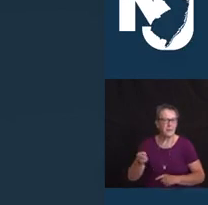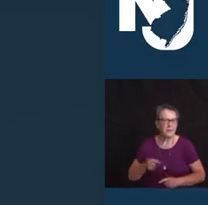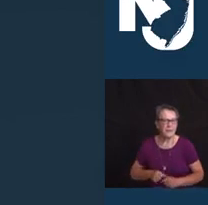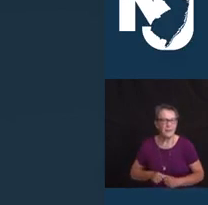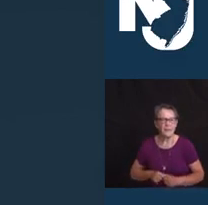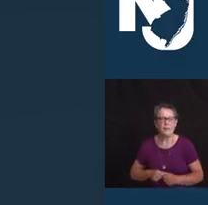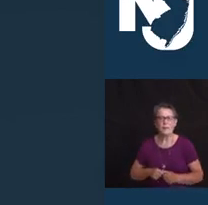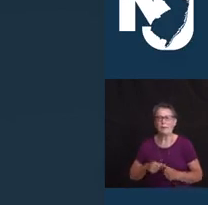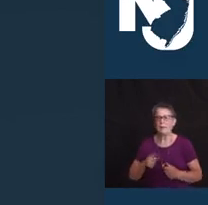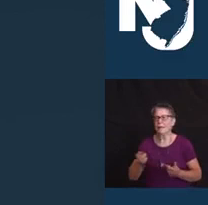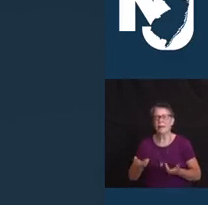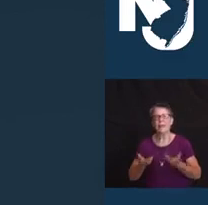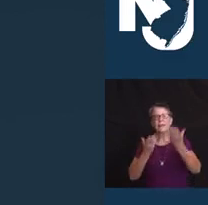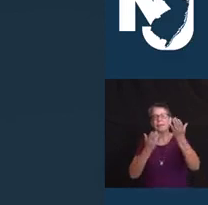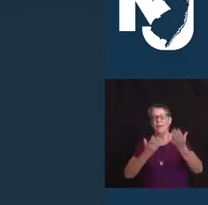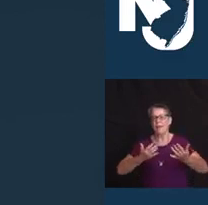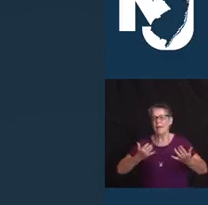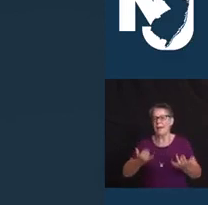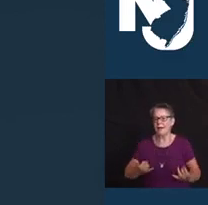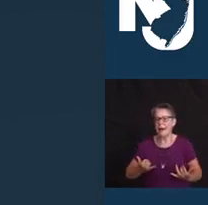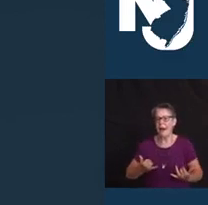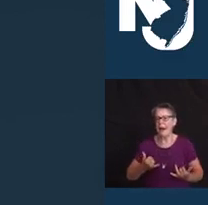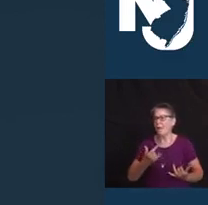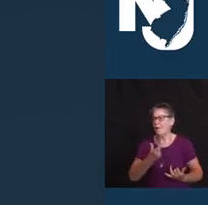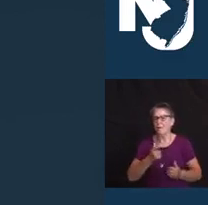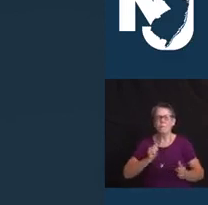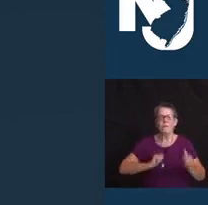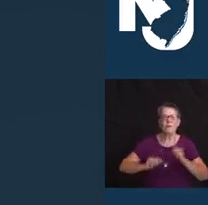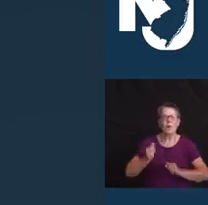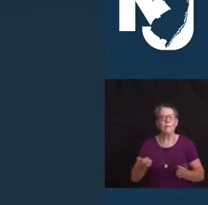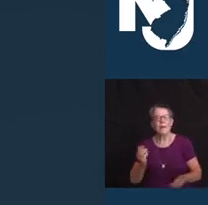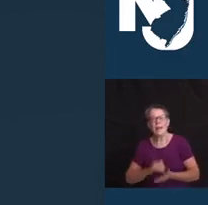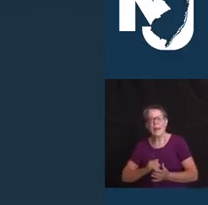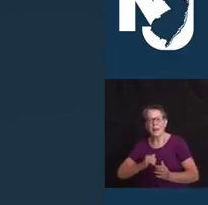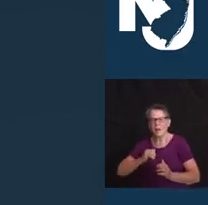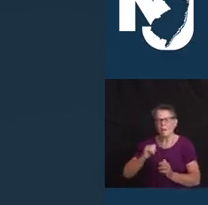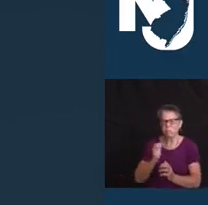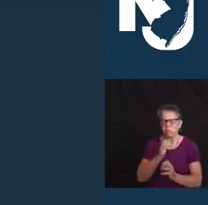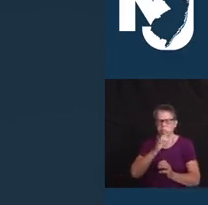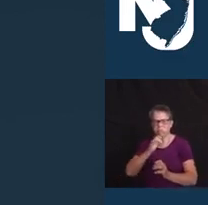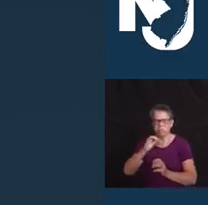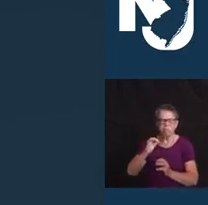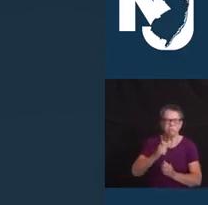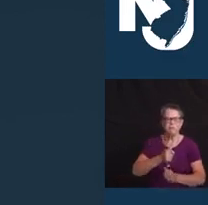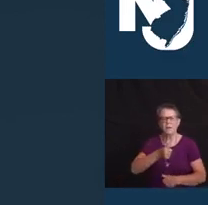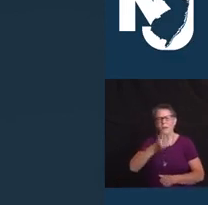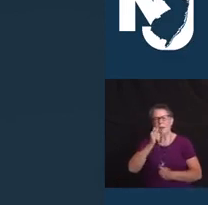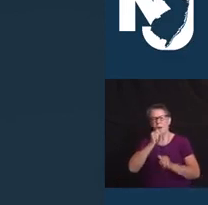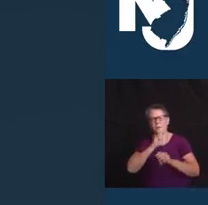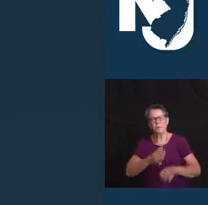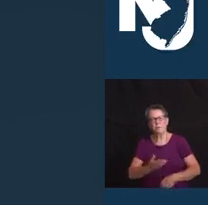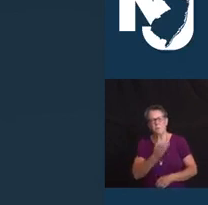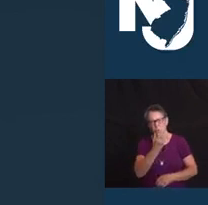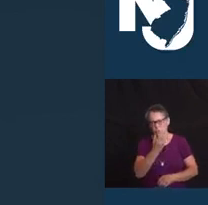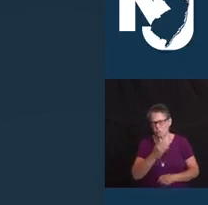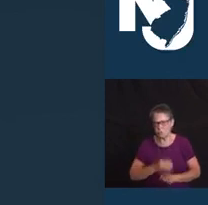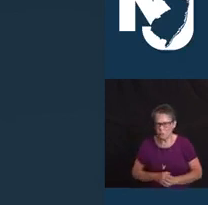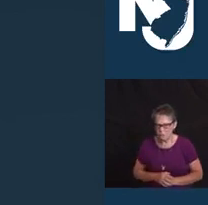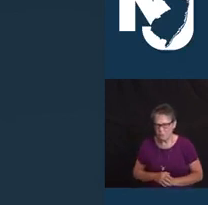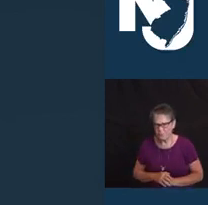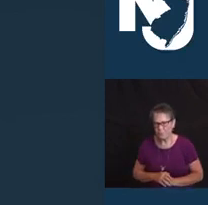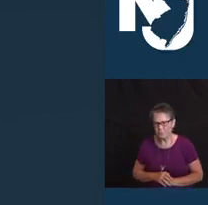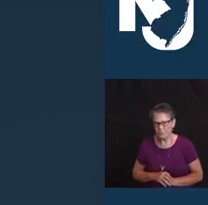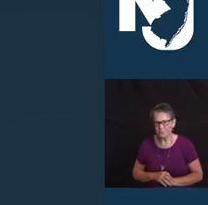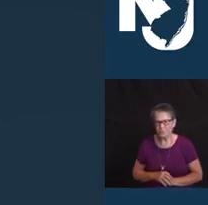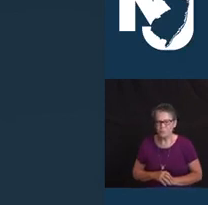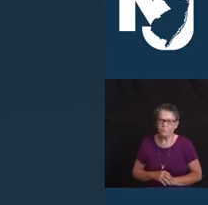stage lights are on for him, and may God bless him, and we thank him for a lifetime of music and bless his family he